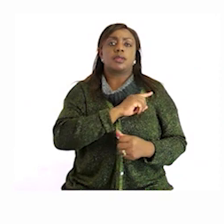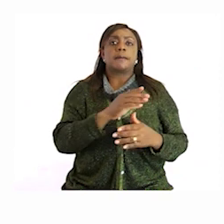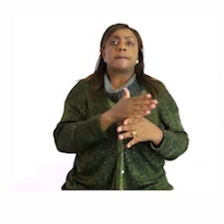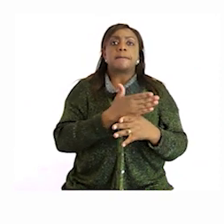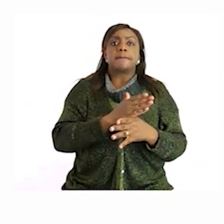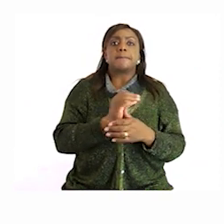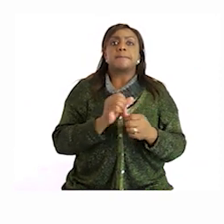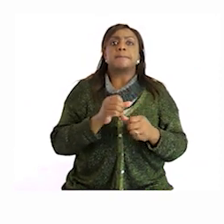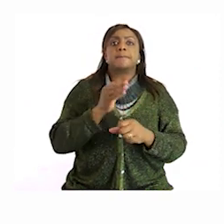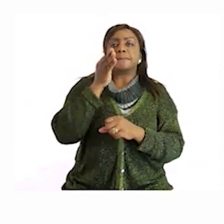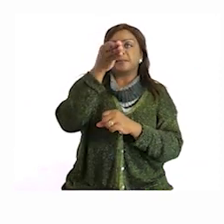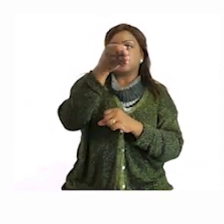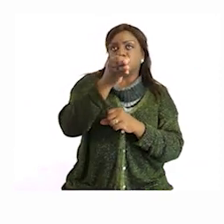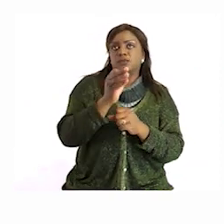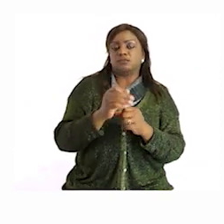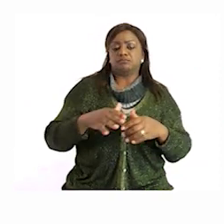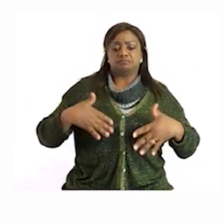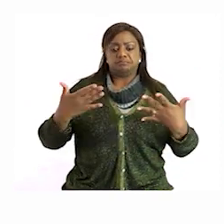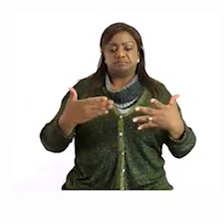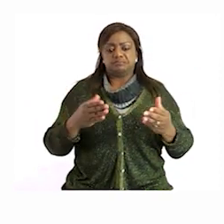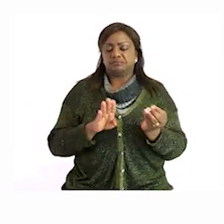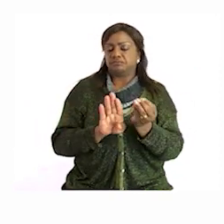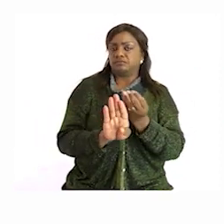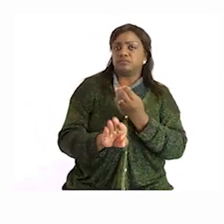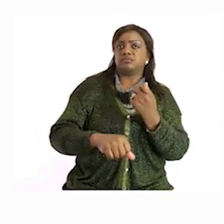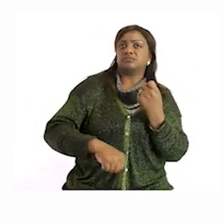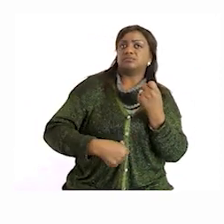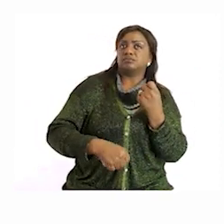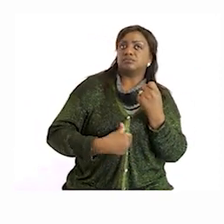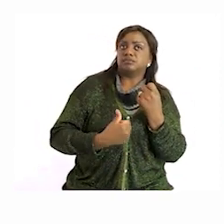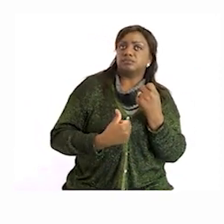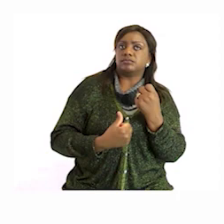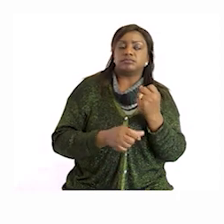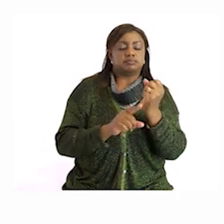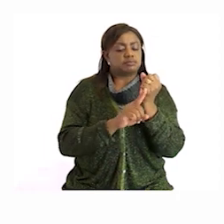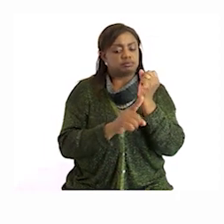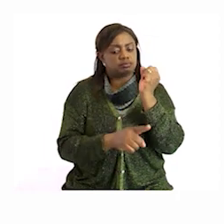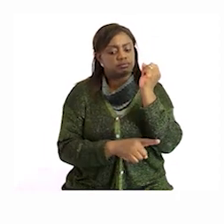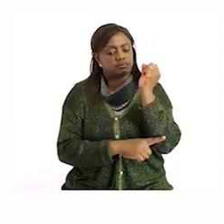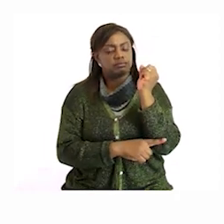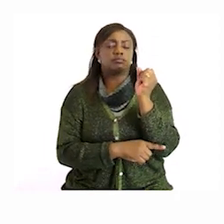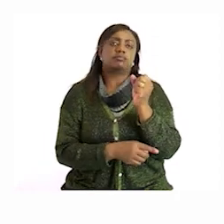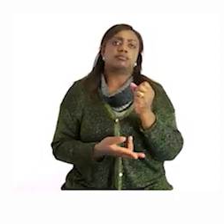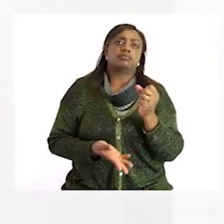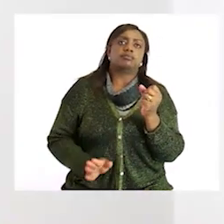happy life, to avoid getting infections, and to avoid unwanted